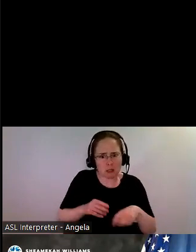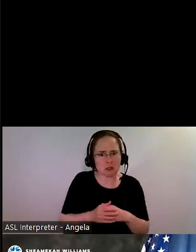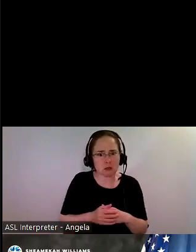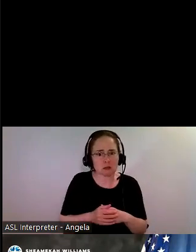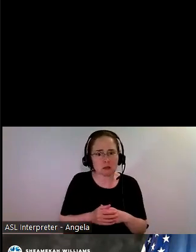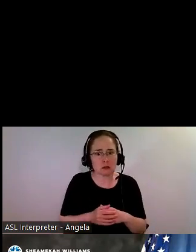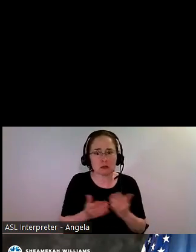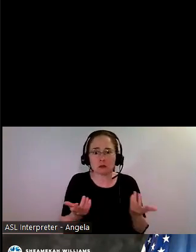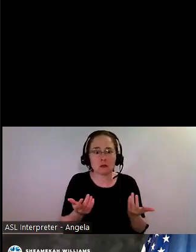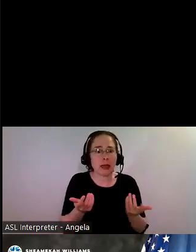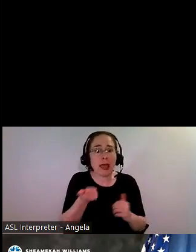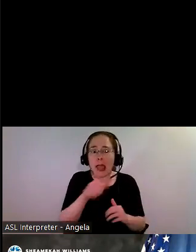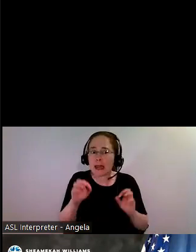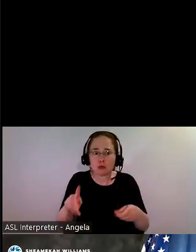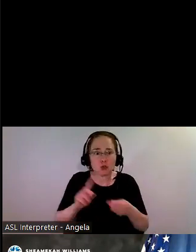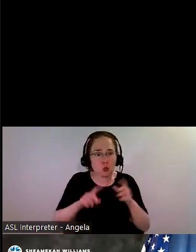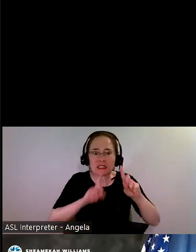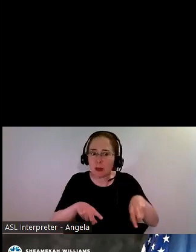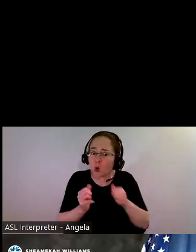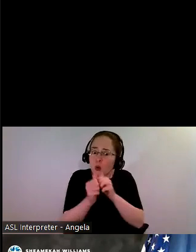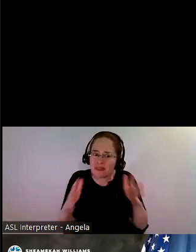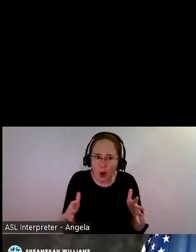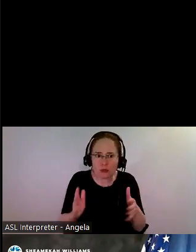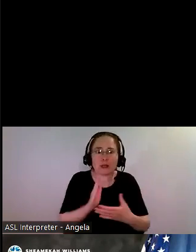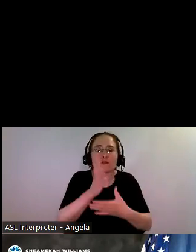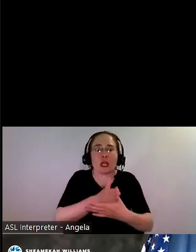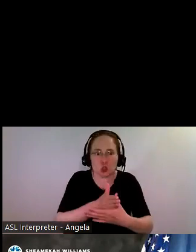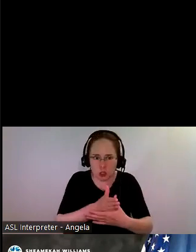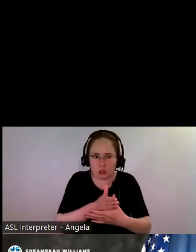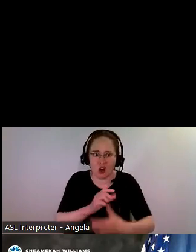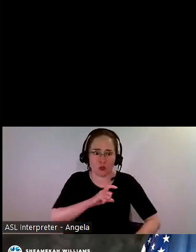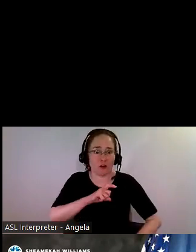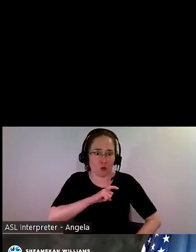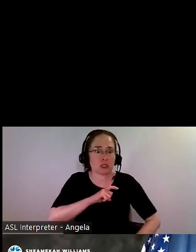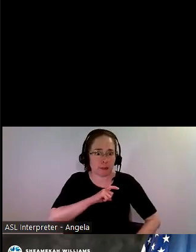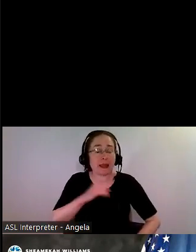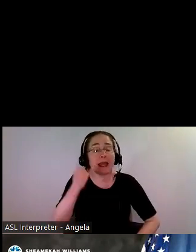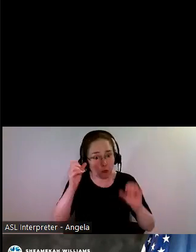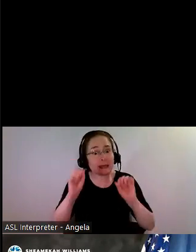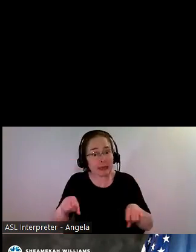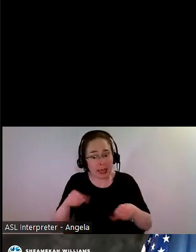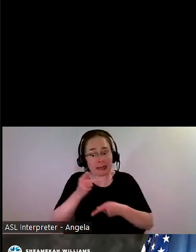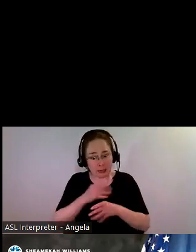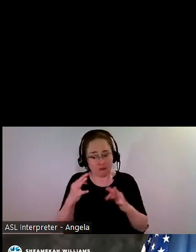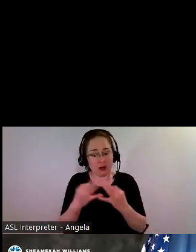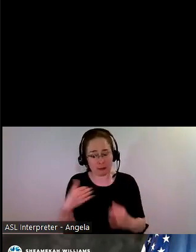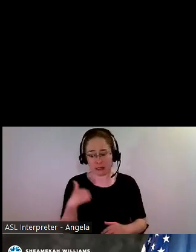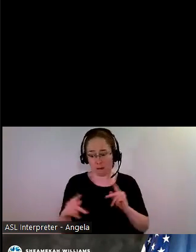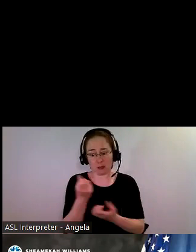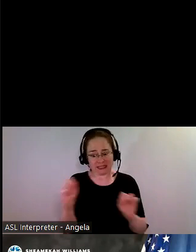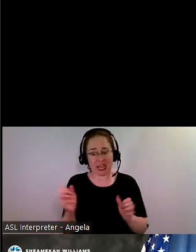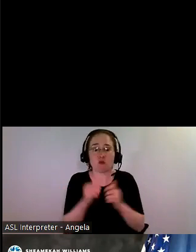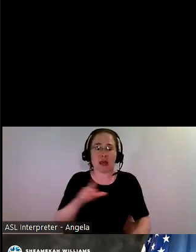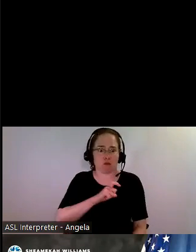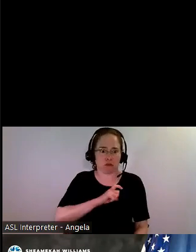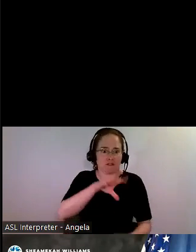any opportunity that we have to respond without the intervention of law enforcement, when we're able to keep families and young people safe, we should do that.